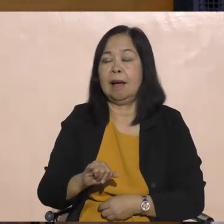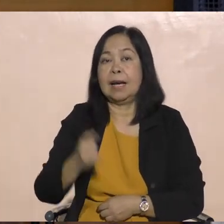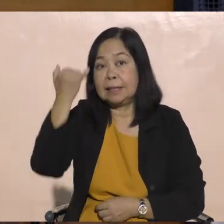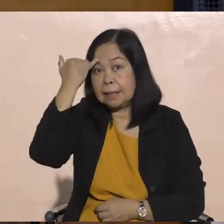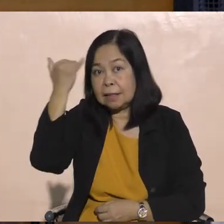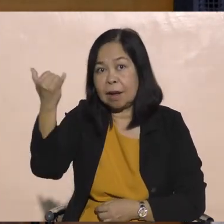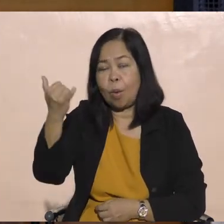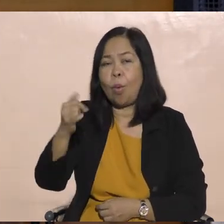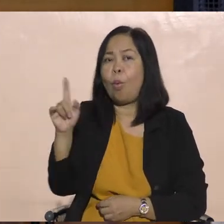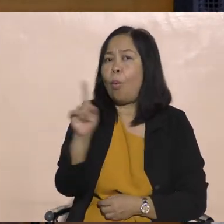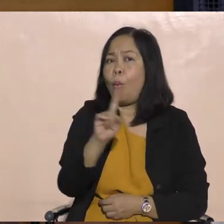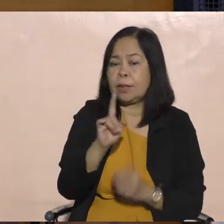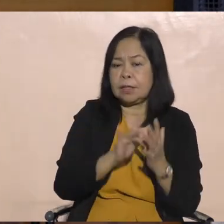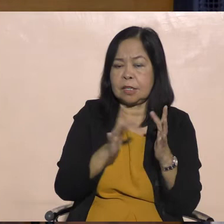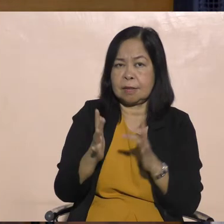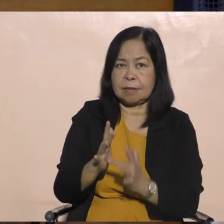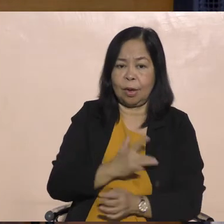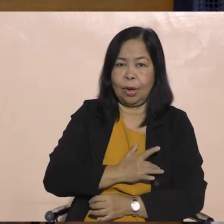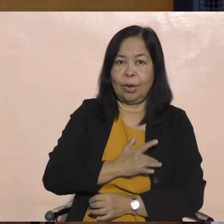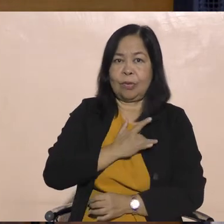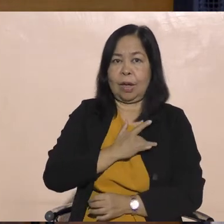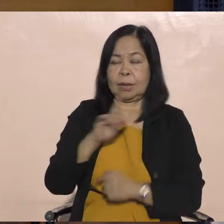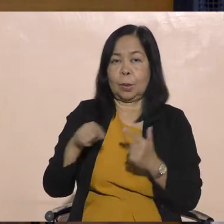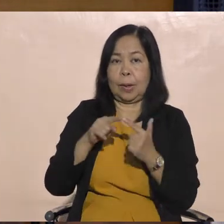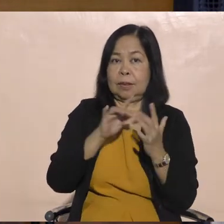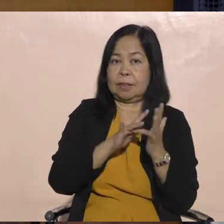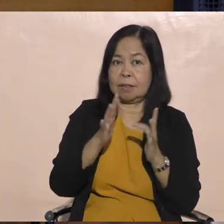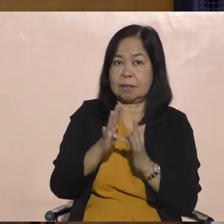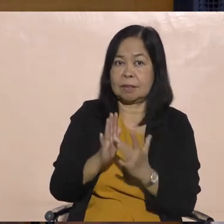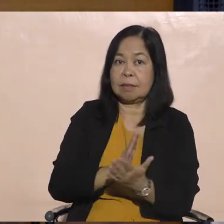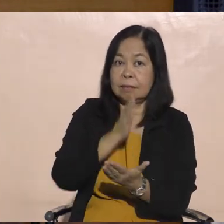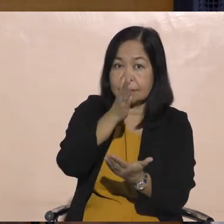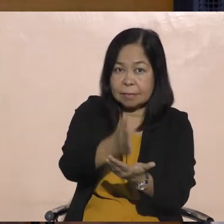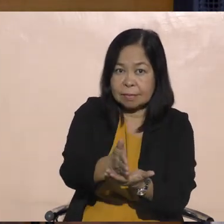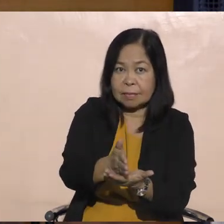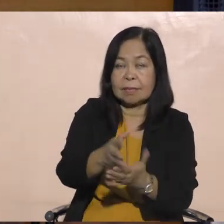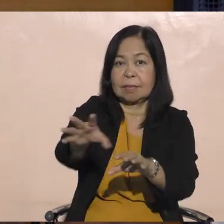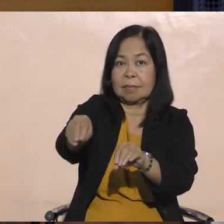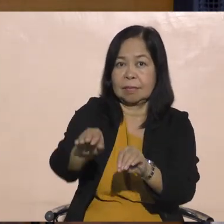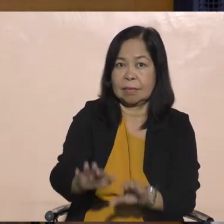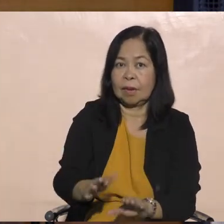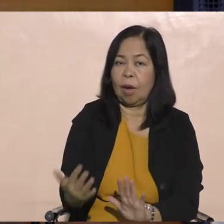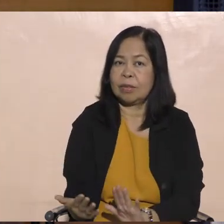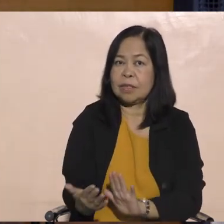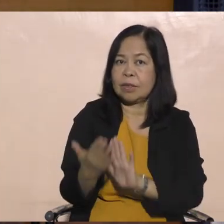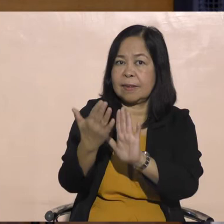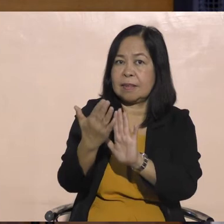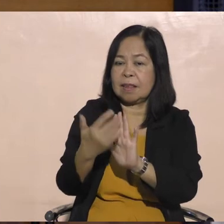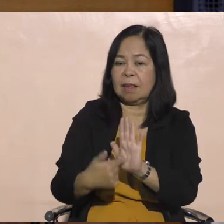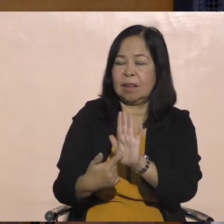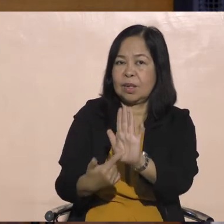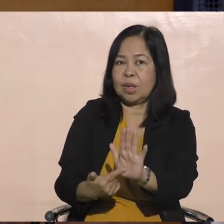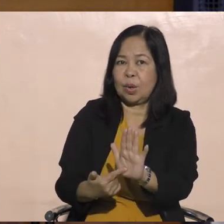when he came face to face with the manifestation of the kingdom of evil represented